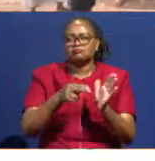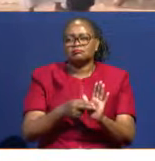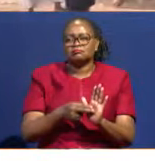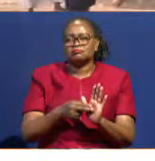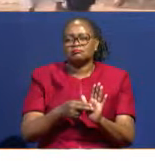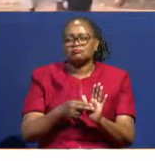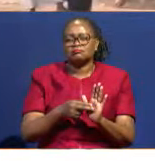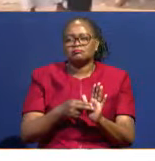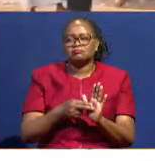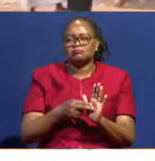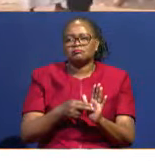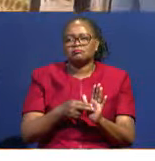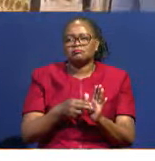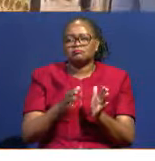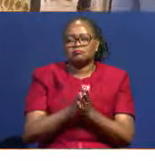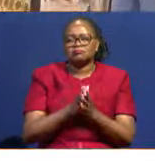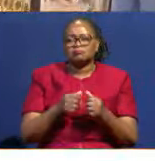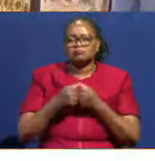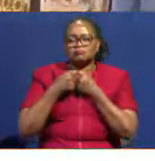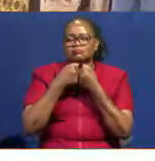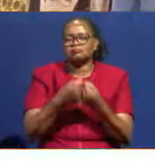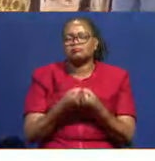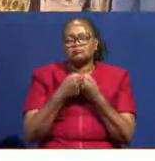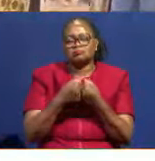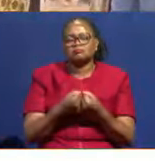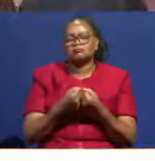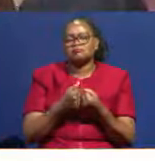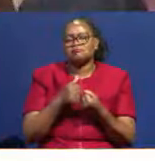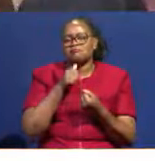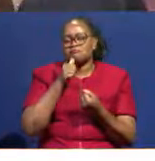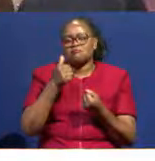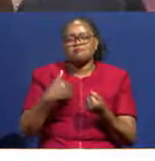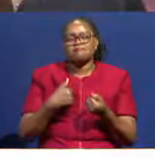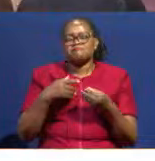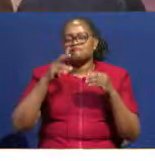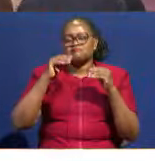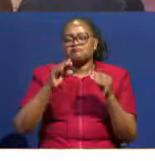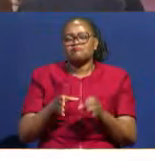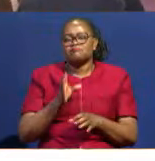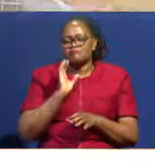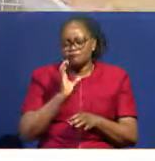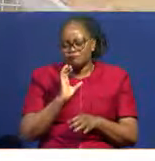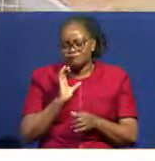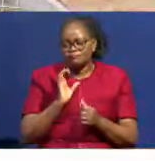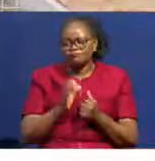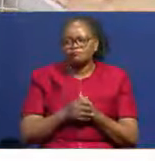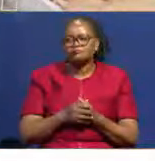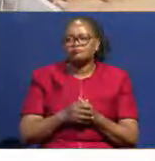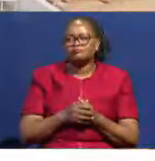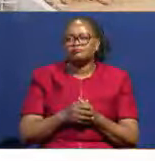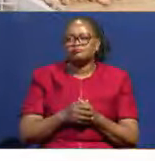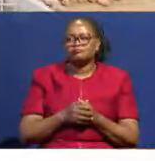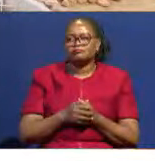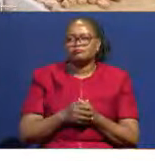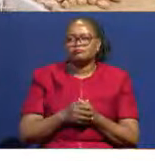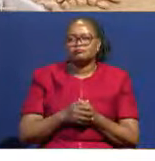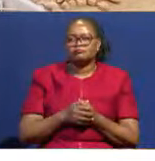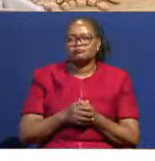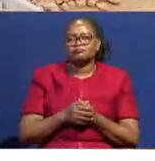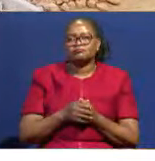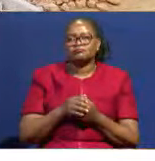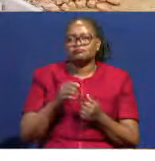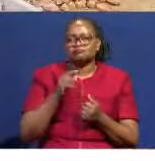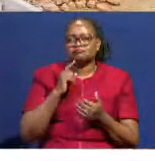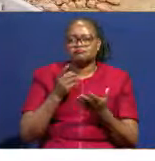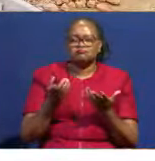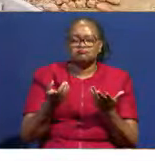the challenge of unreliable supply and quality of water and, in effect, free residents of Banissa from